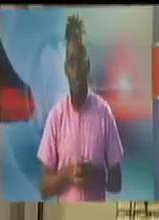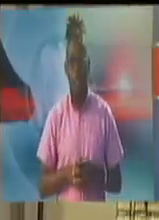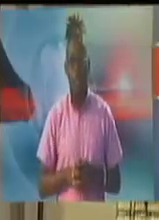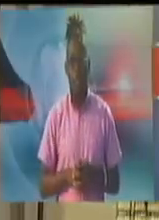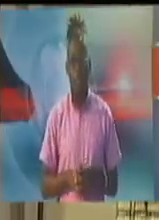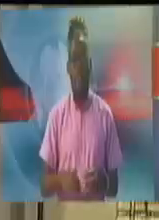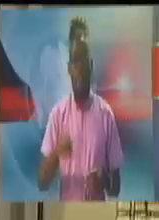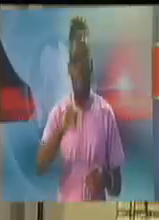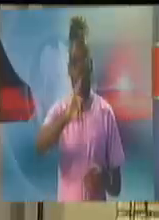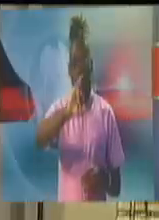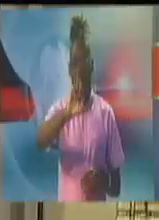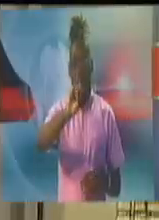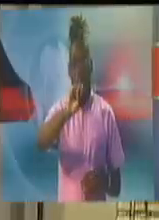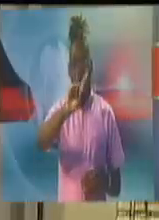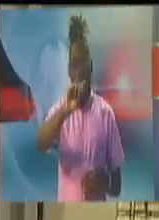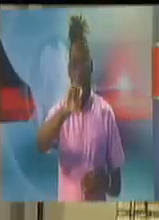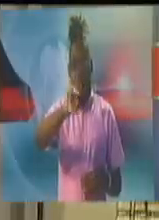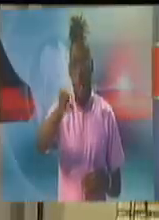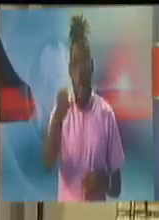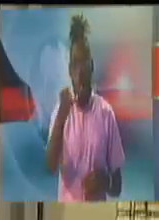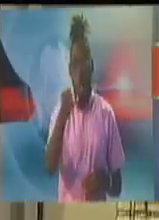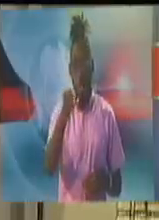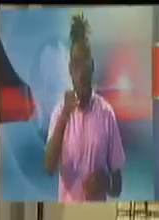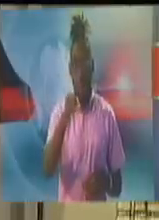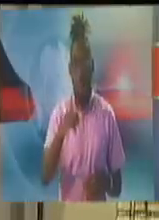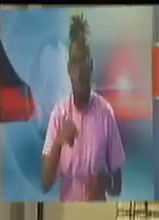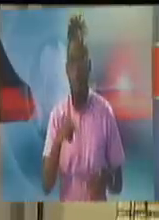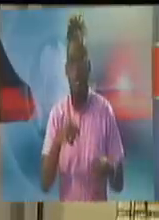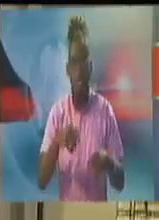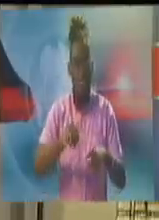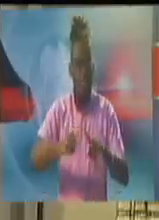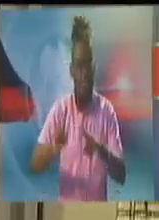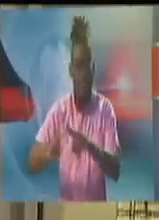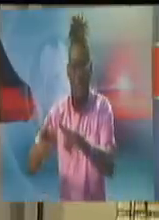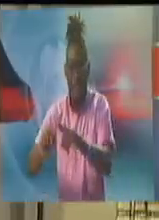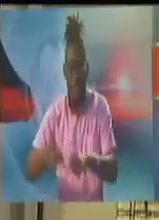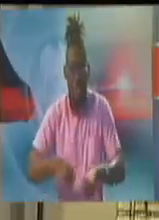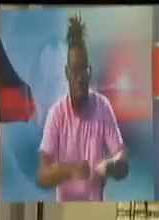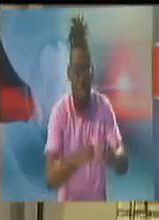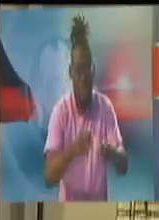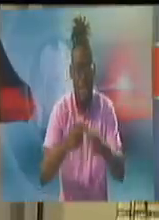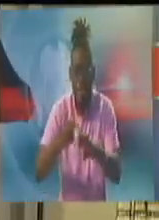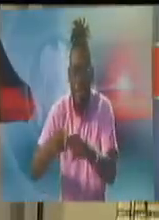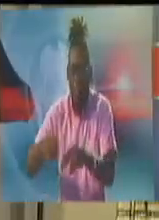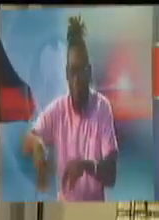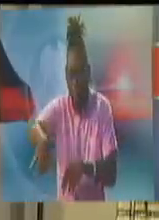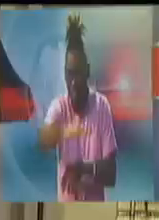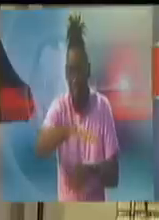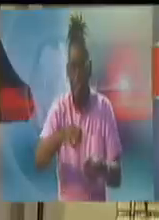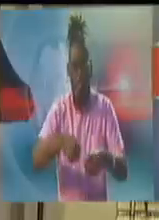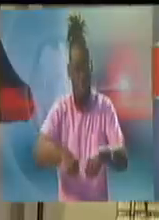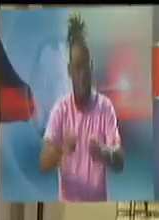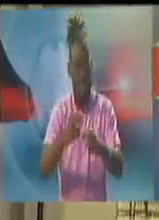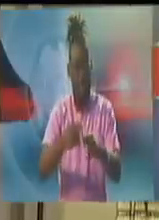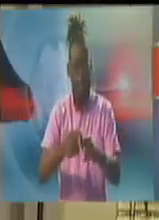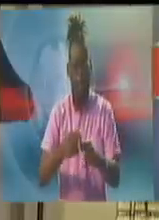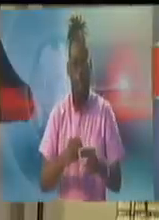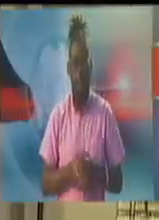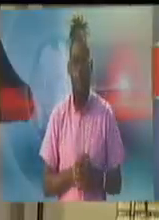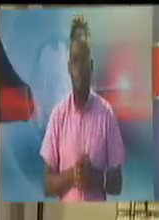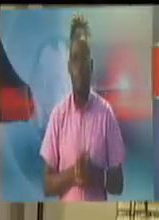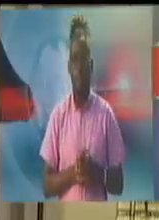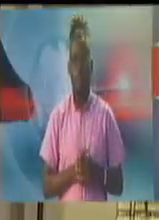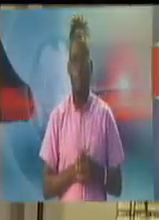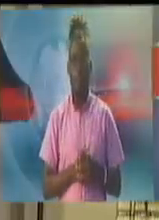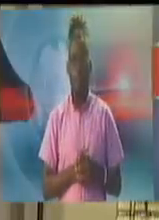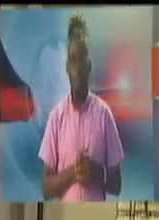Trace, Akbar Trace, Sulal Street, and the Branch Trace, Sitaram Trace,